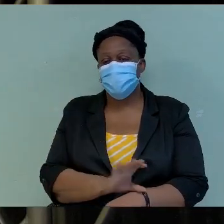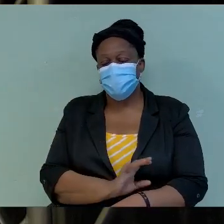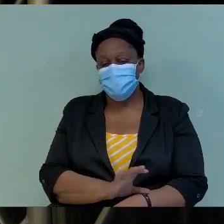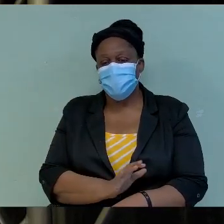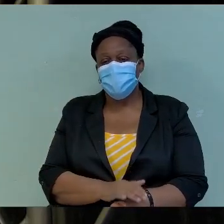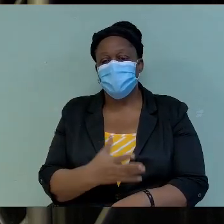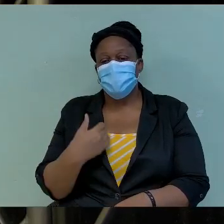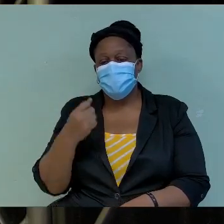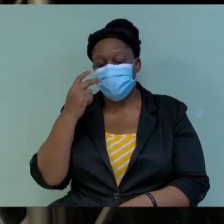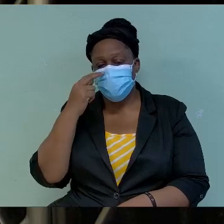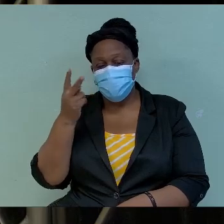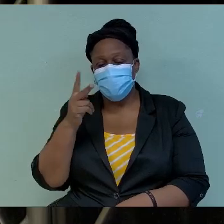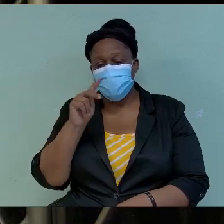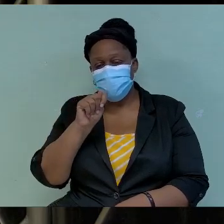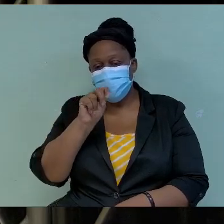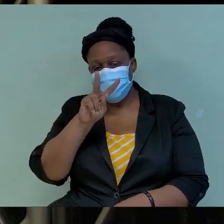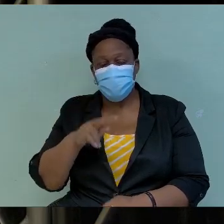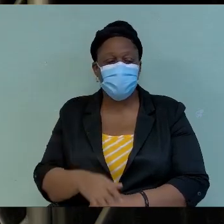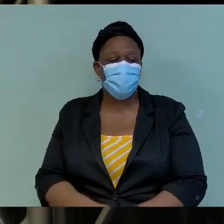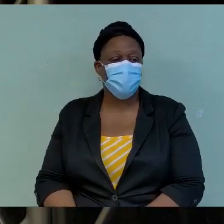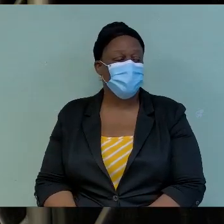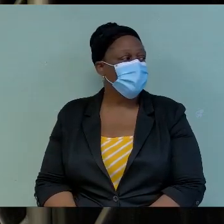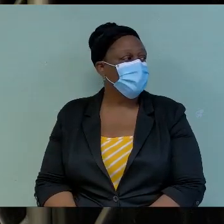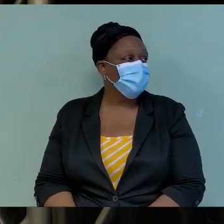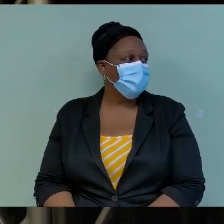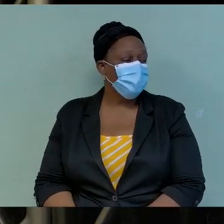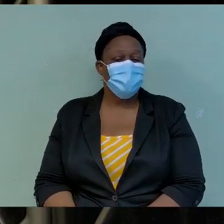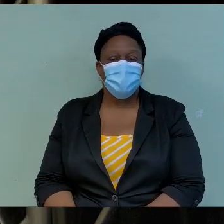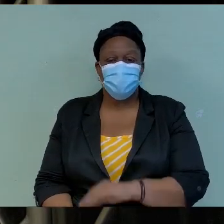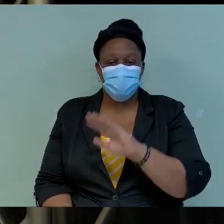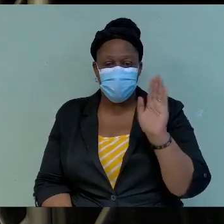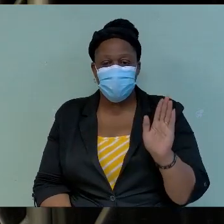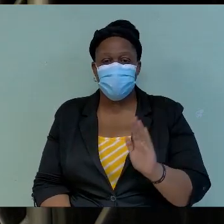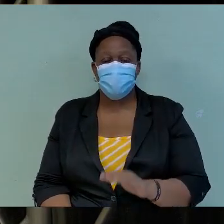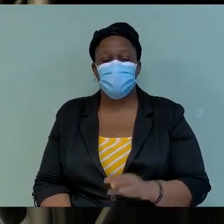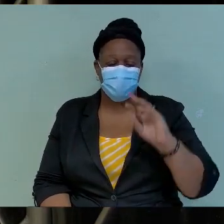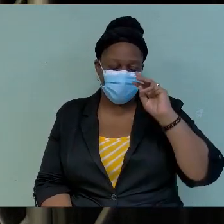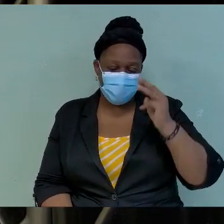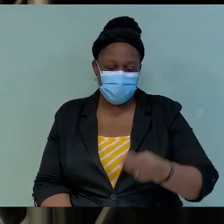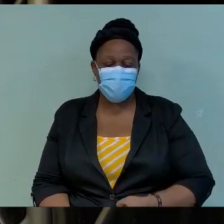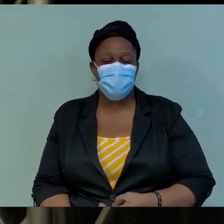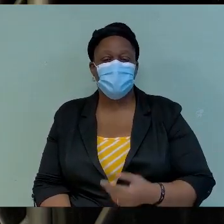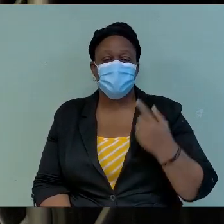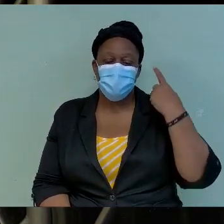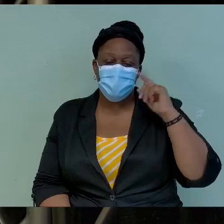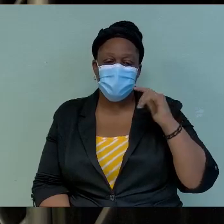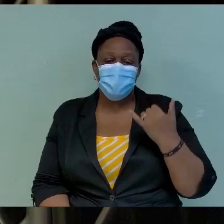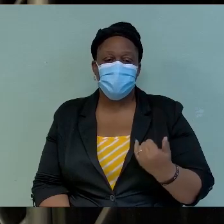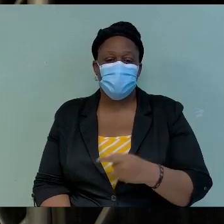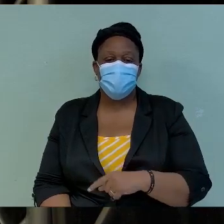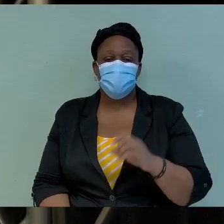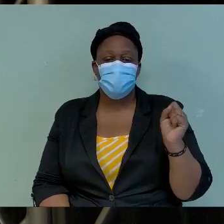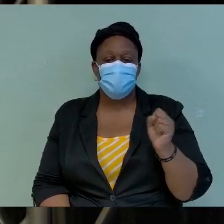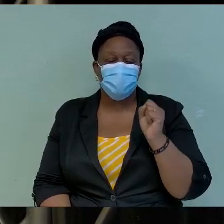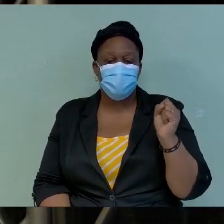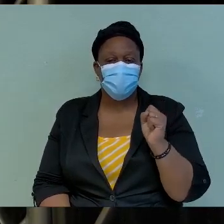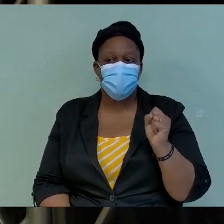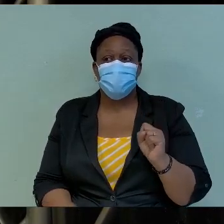and watching us on your televisions. Greetings. Welcome to a wonderful Saturday